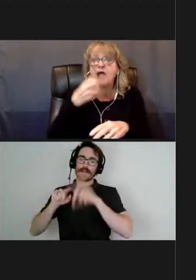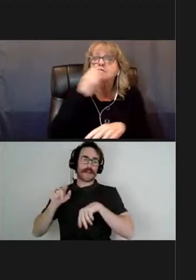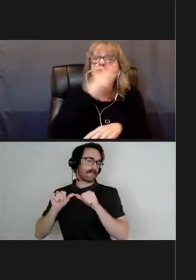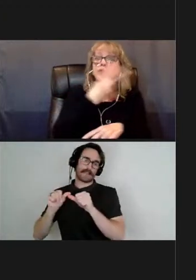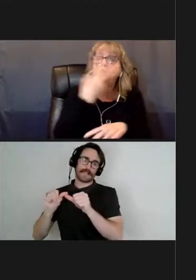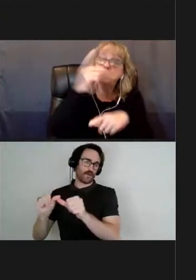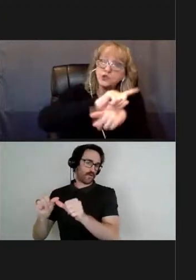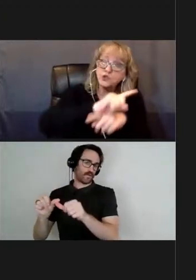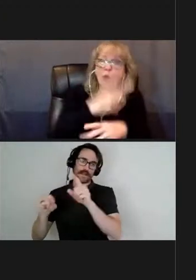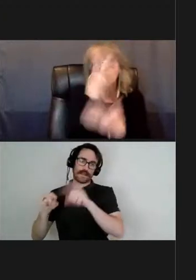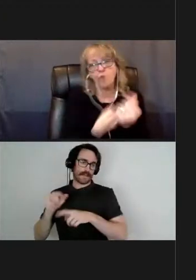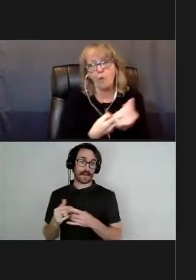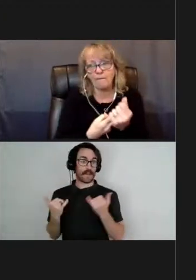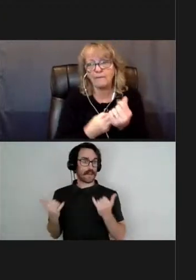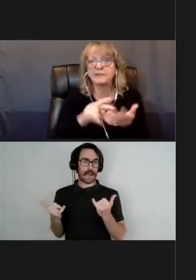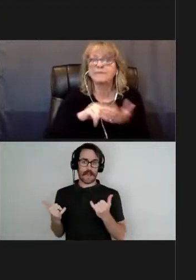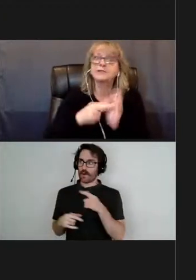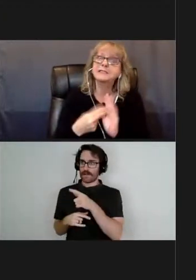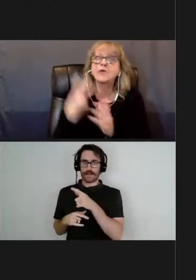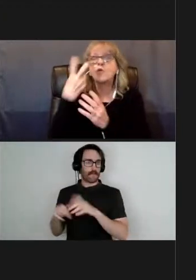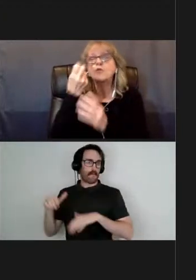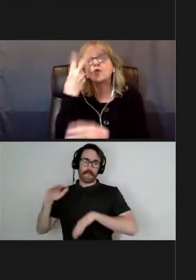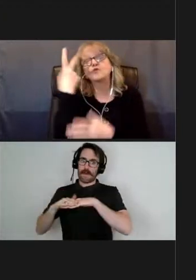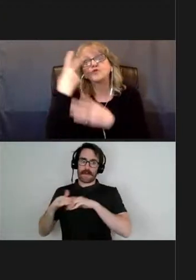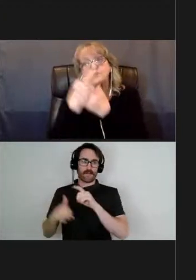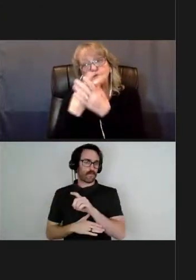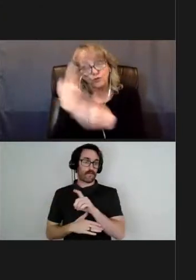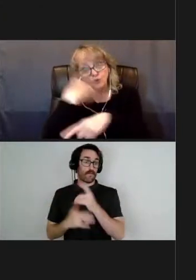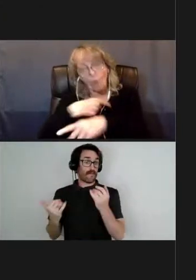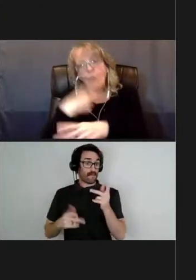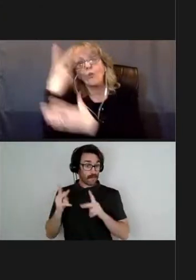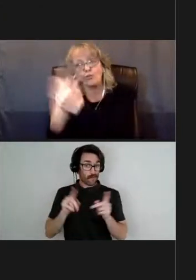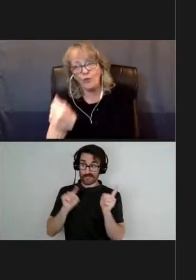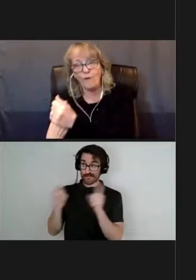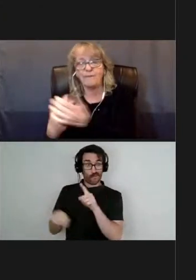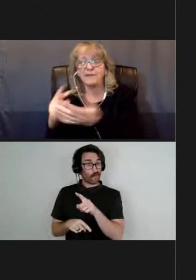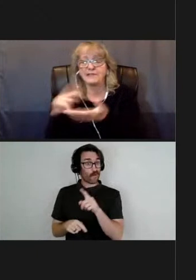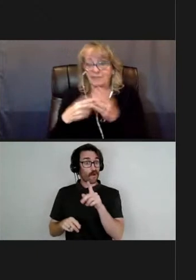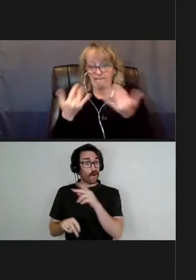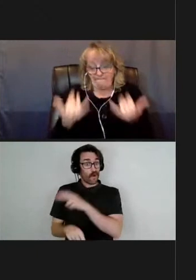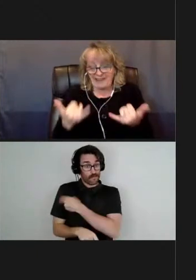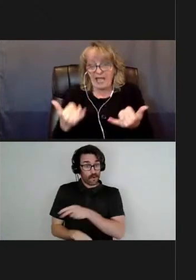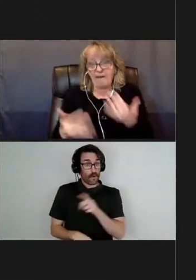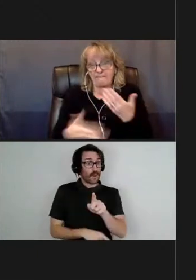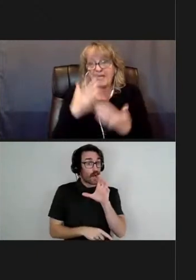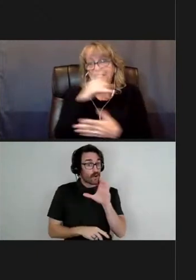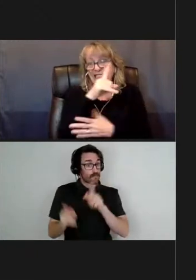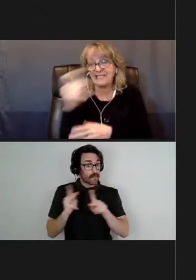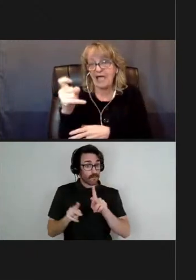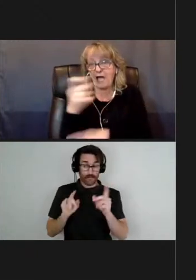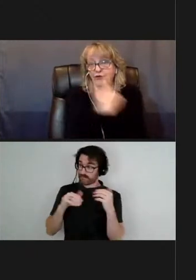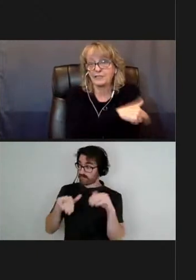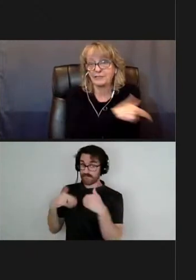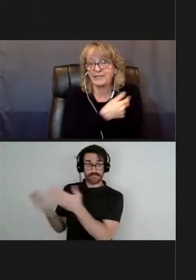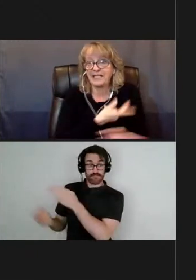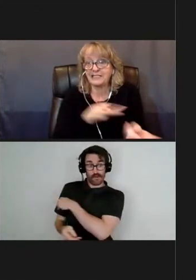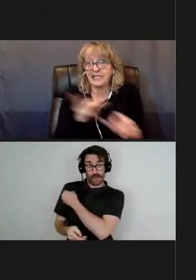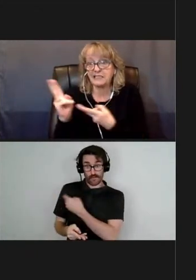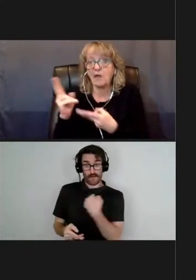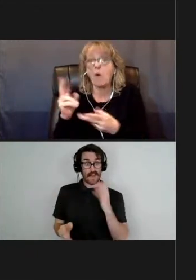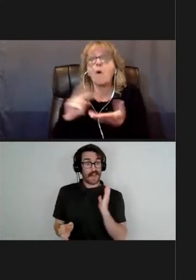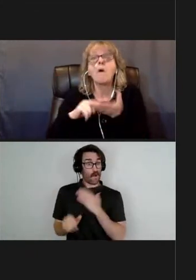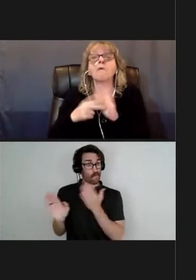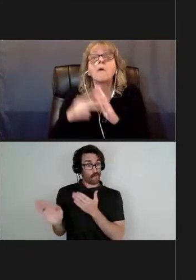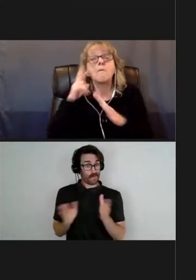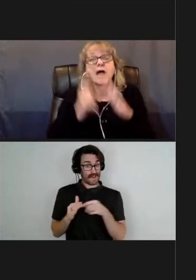They're already, as I said, at 100 hospitalizations at the current time, planning for 200 for next week. But